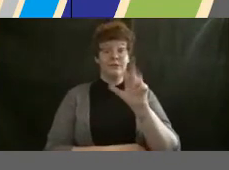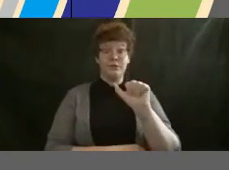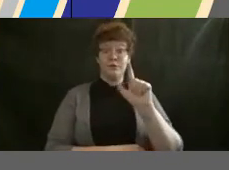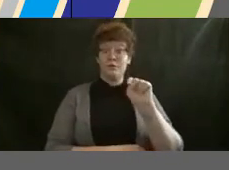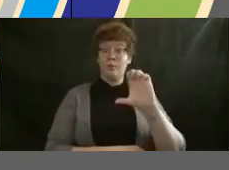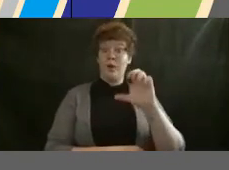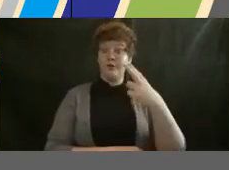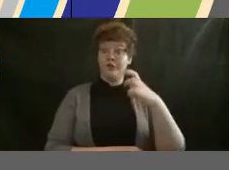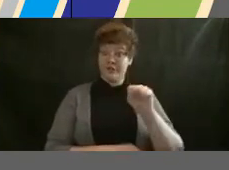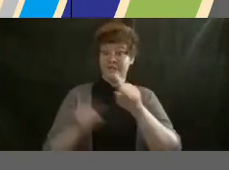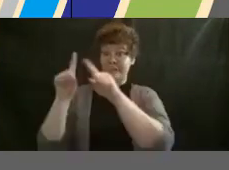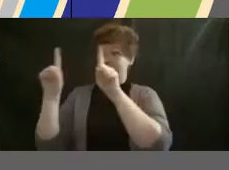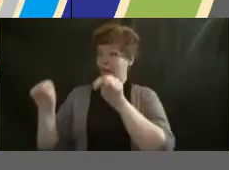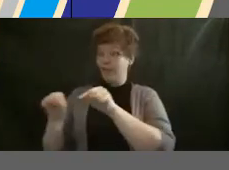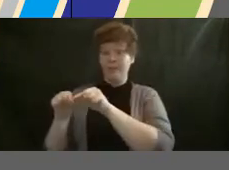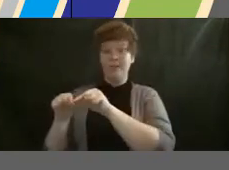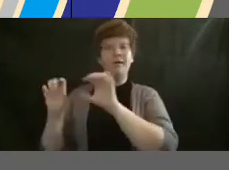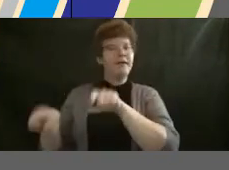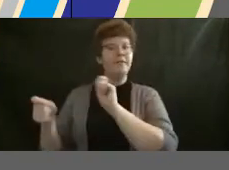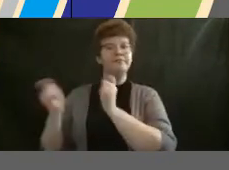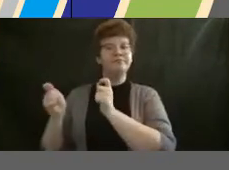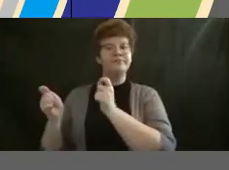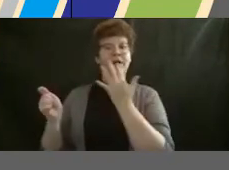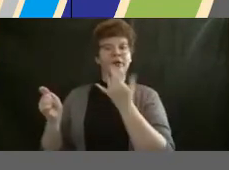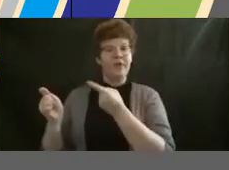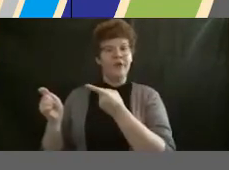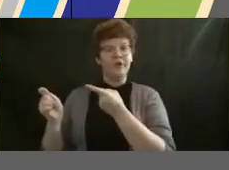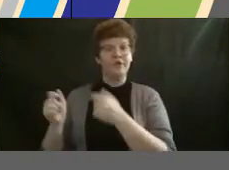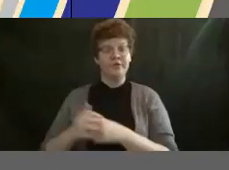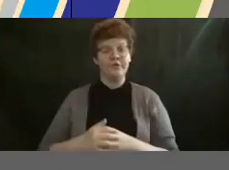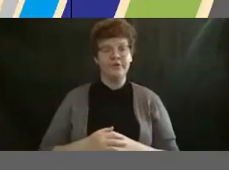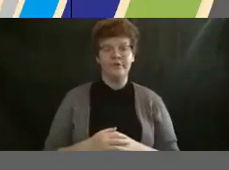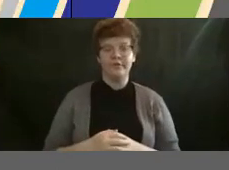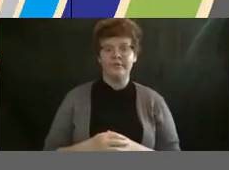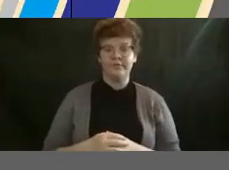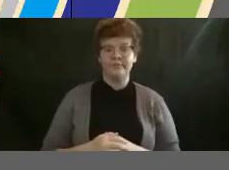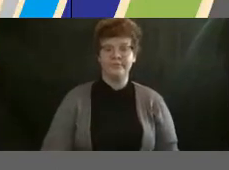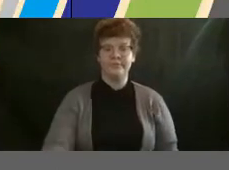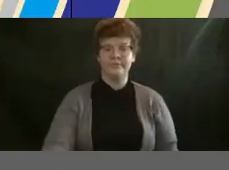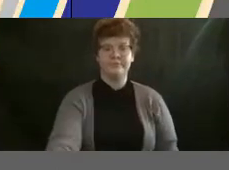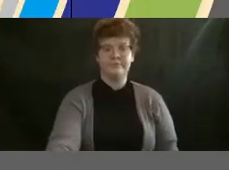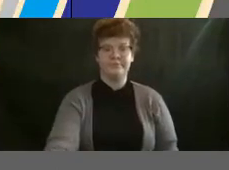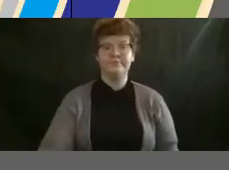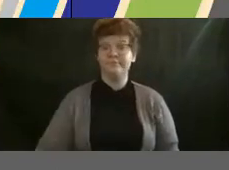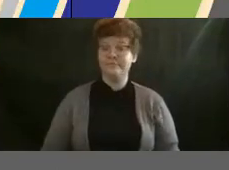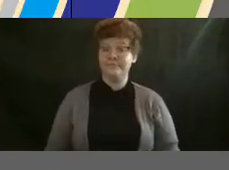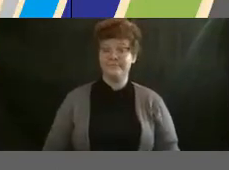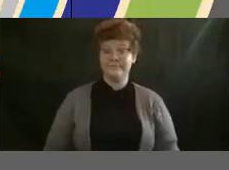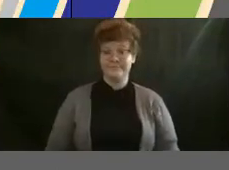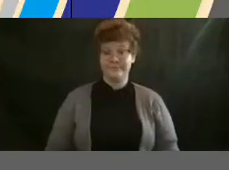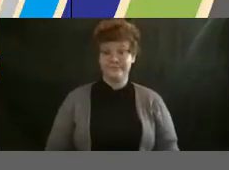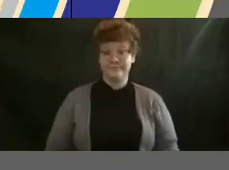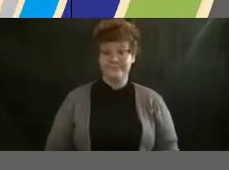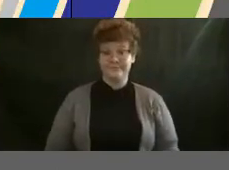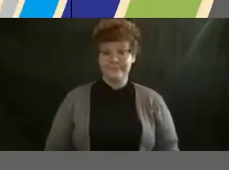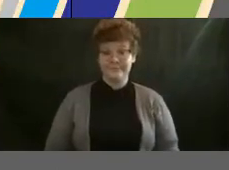here. There's the fill color. There's a stroke color from there. Okay. So they're right there. Those